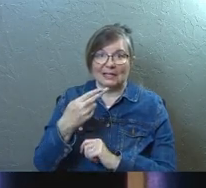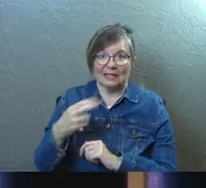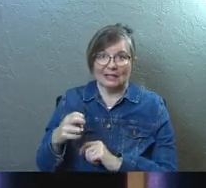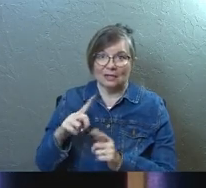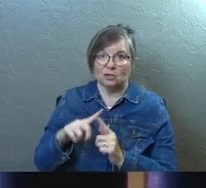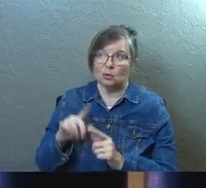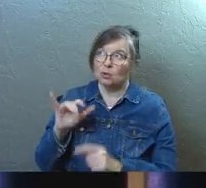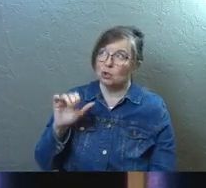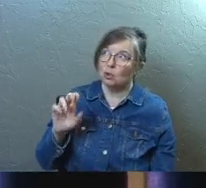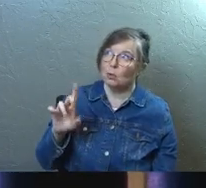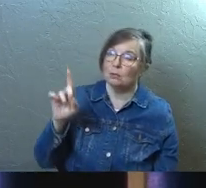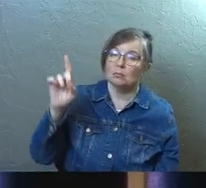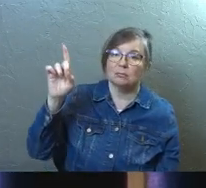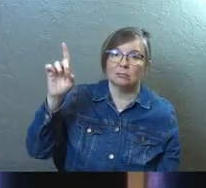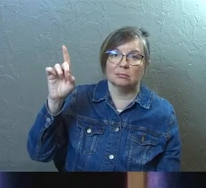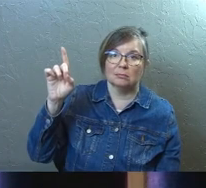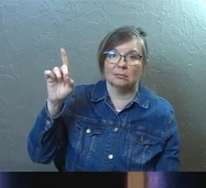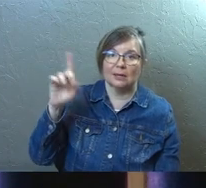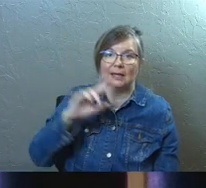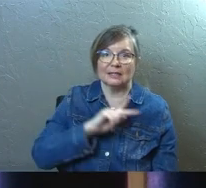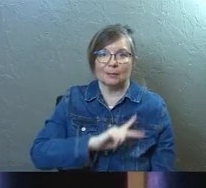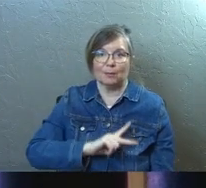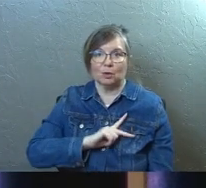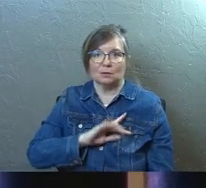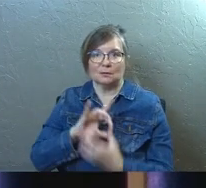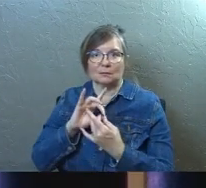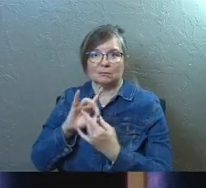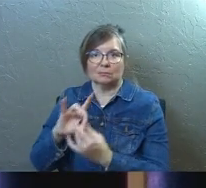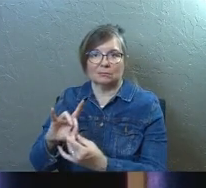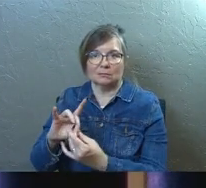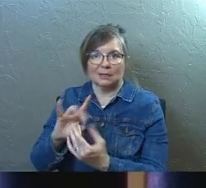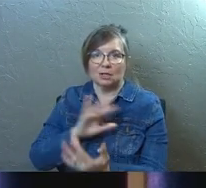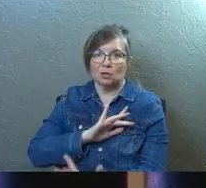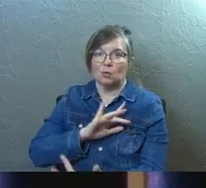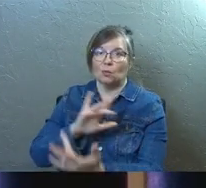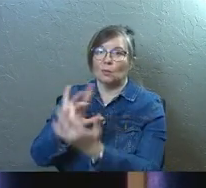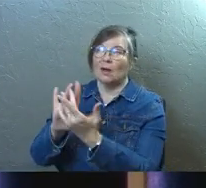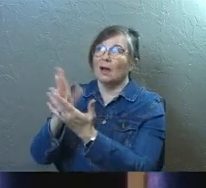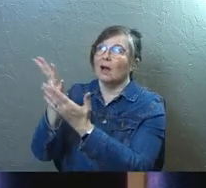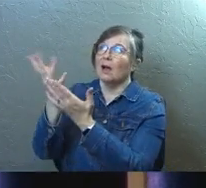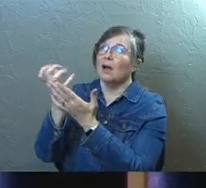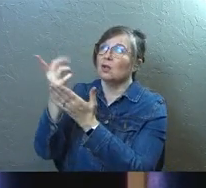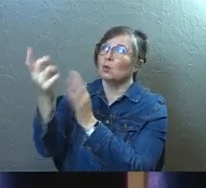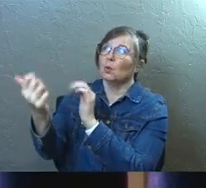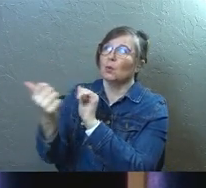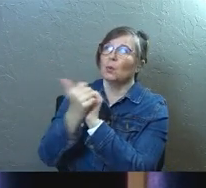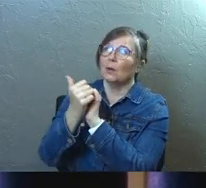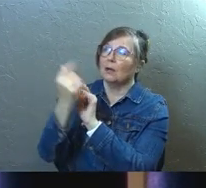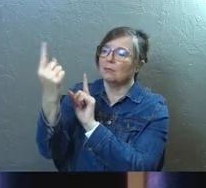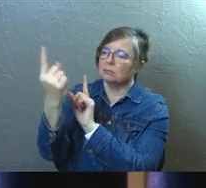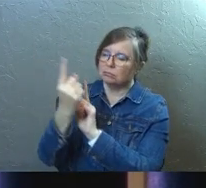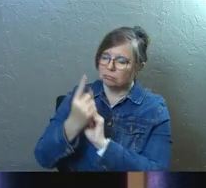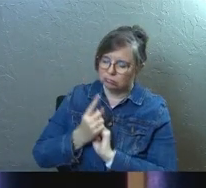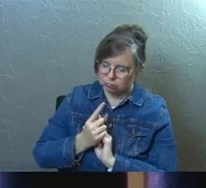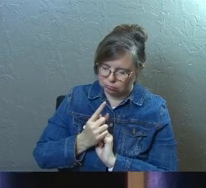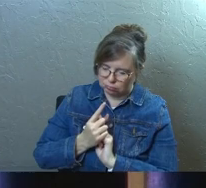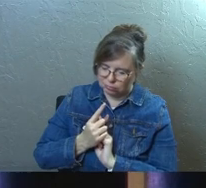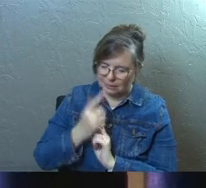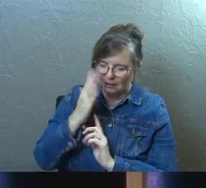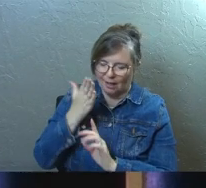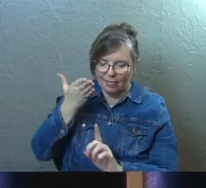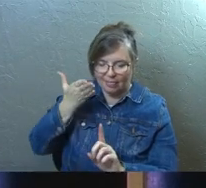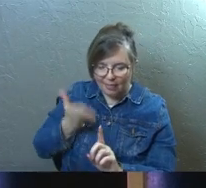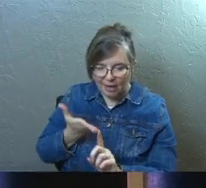personal. It's a prayer now. He's reaching out. For you are with me, God is there. It's